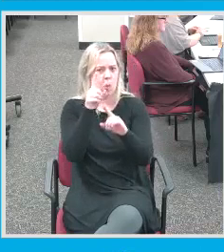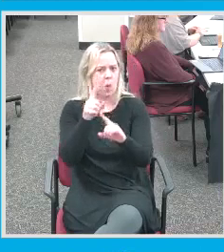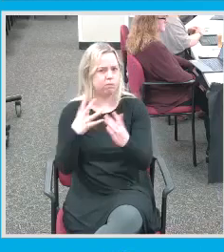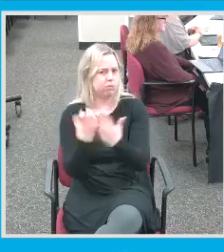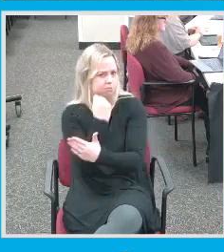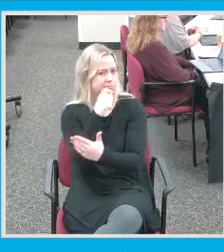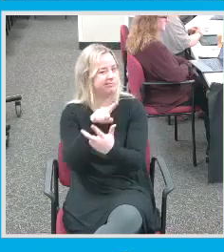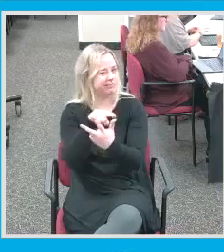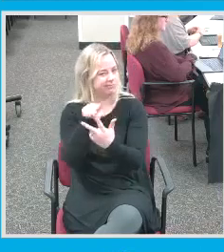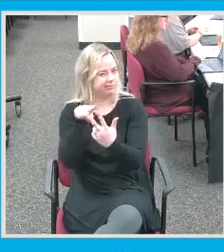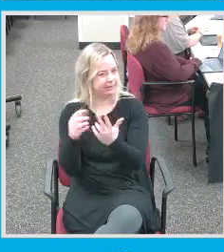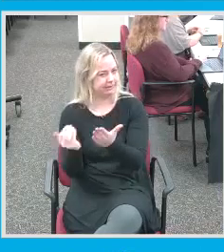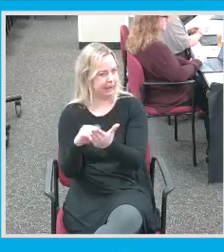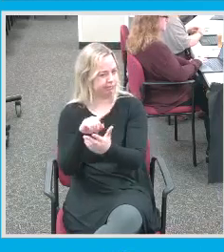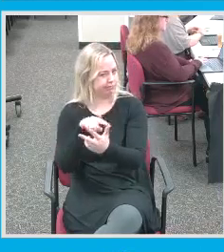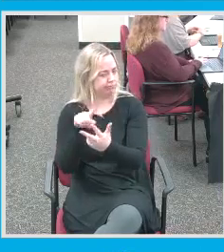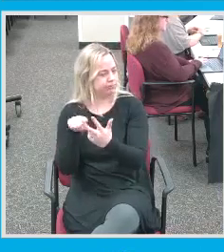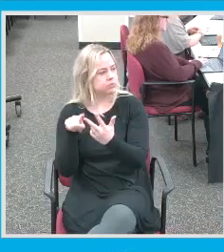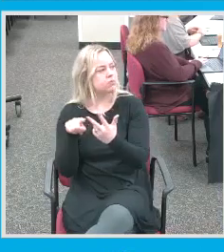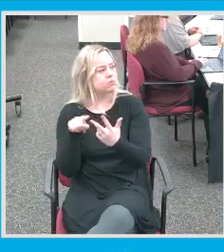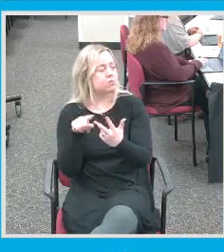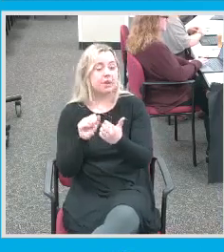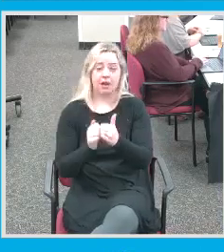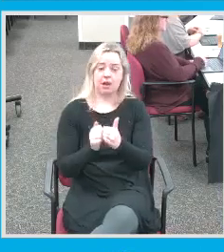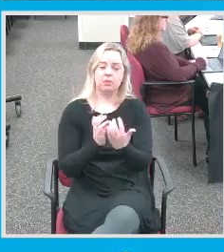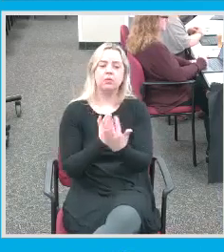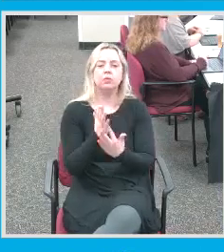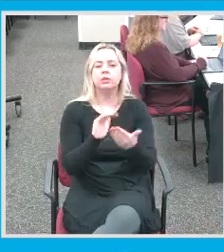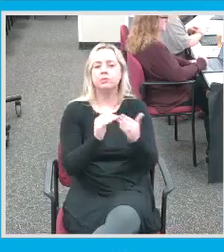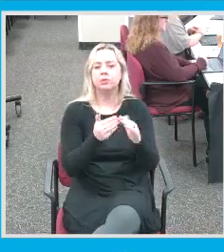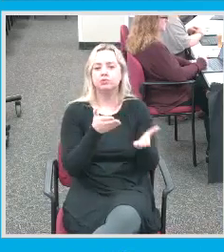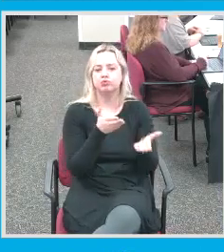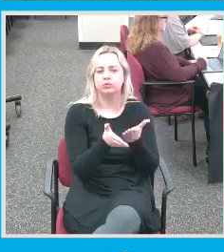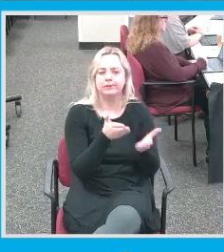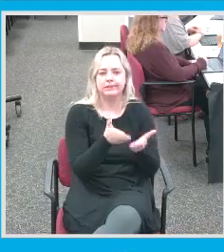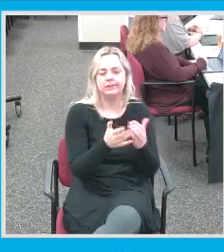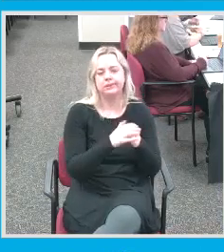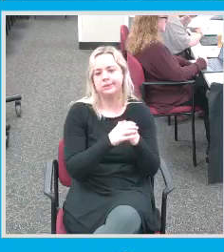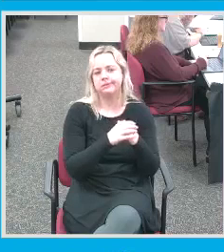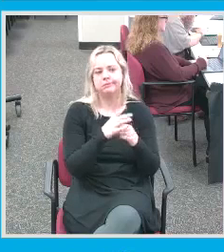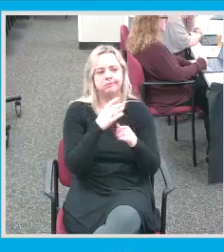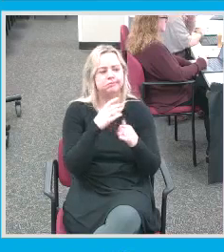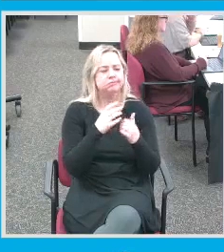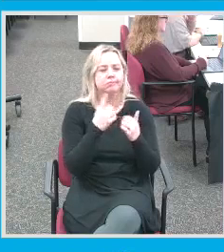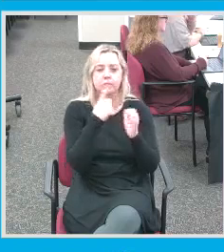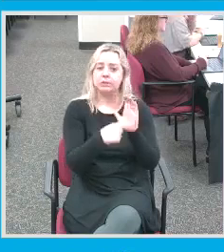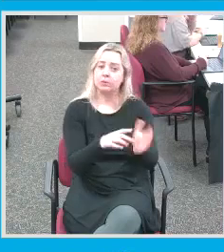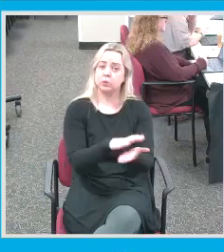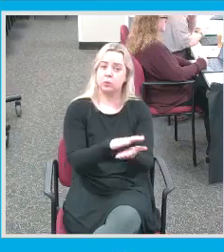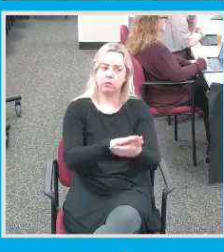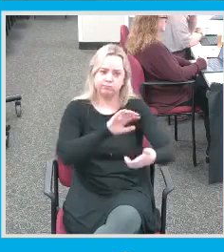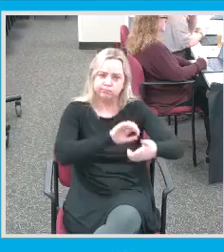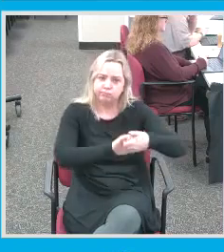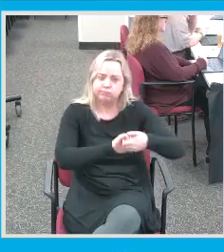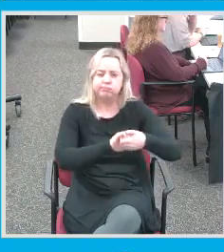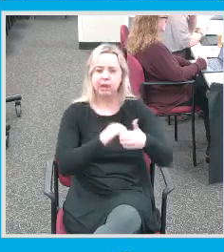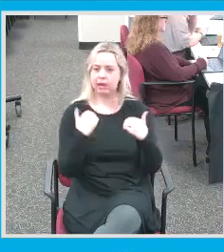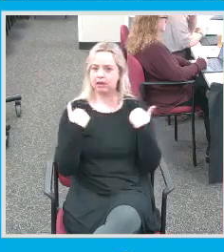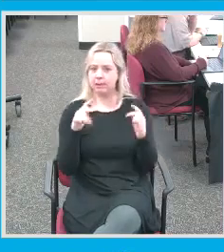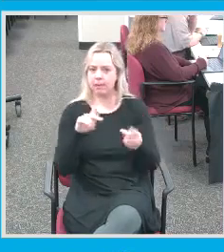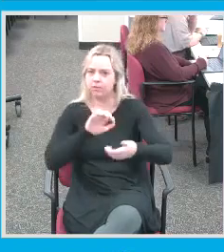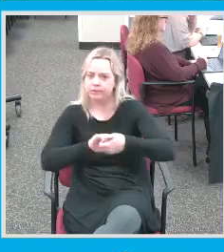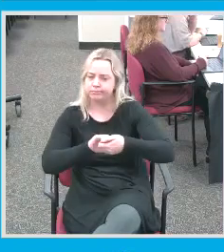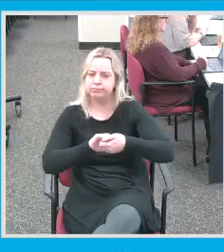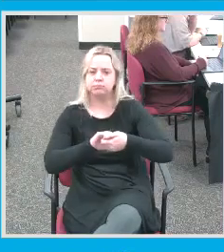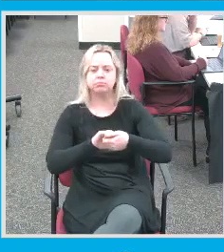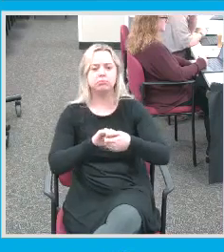goals. And that's through our community services, through collaborating with schools and young people to strengthen their tobacco-free